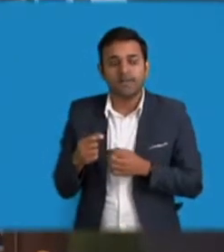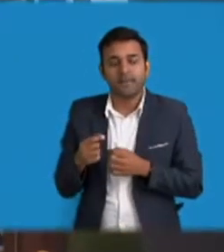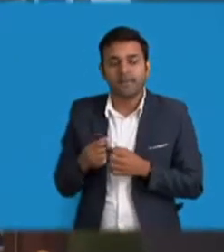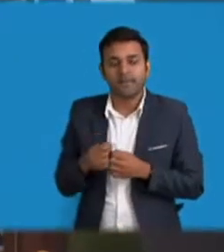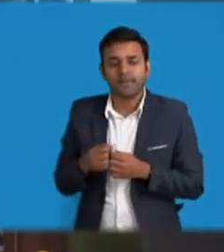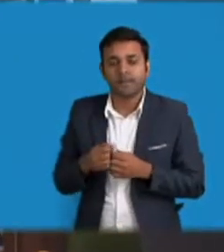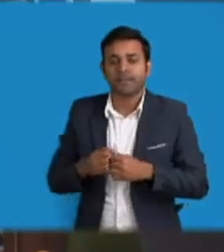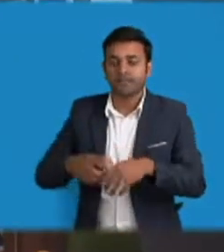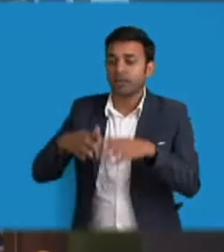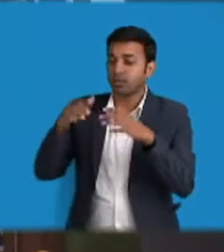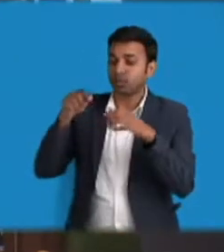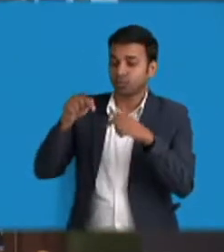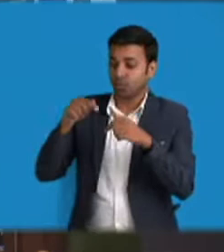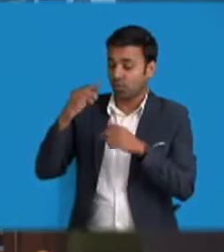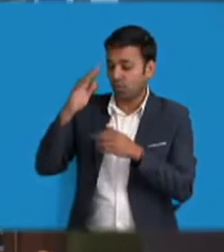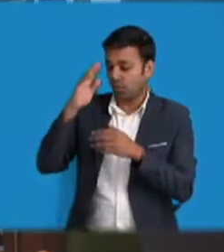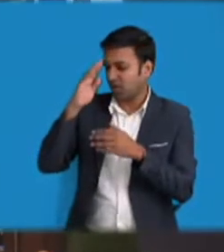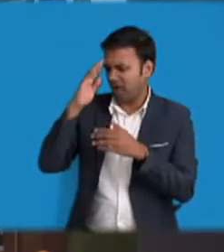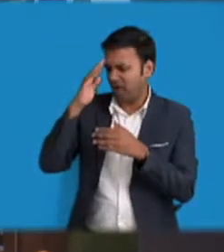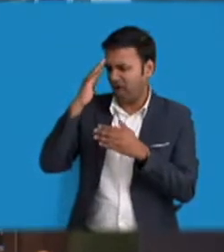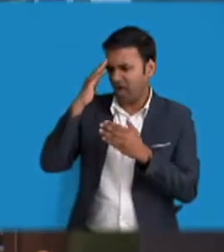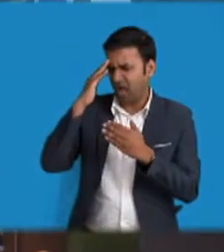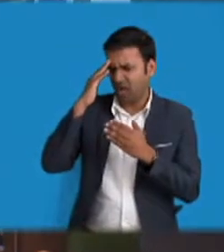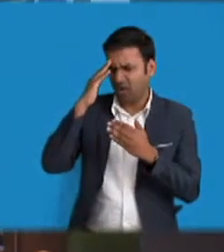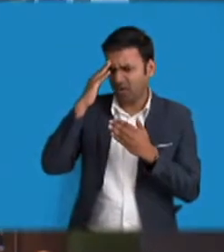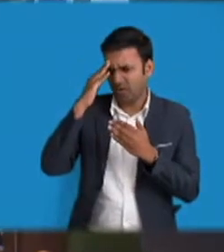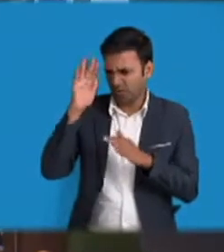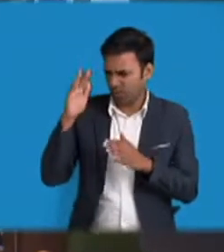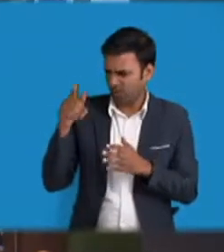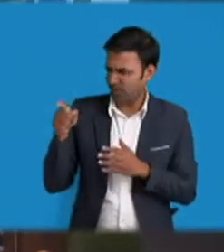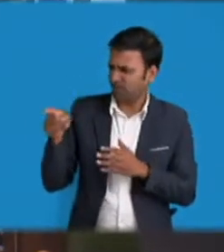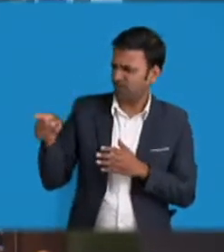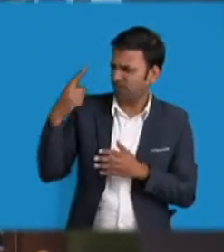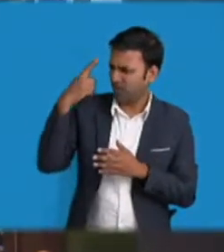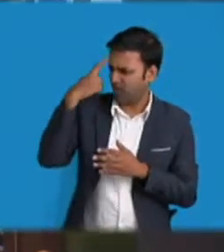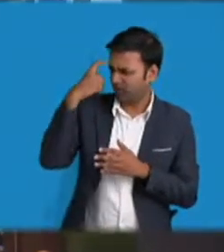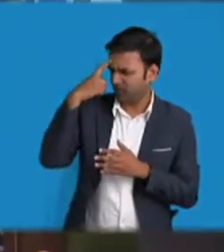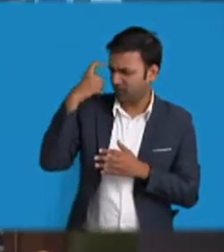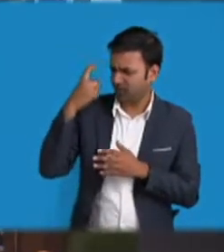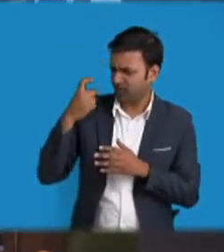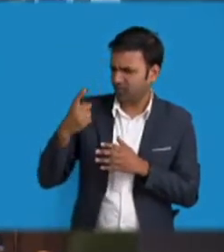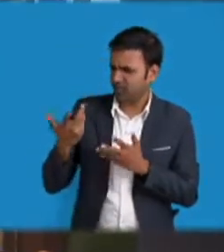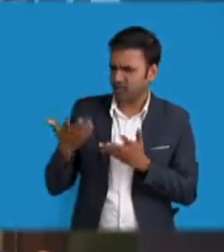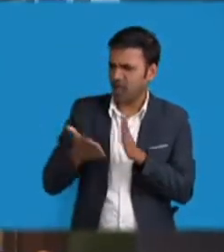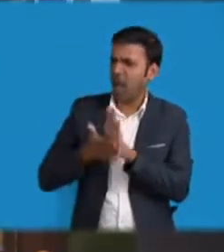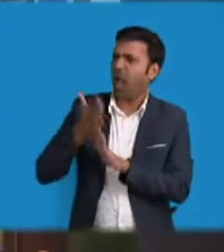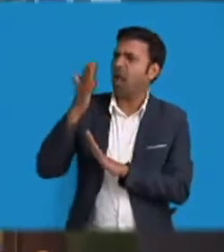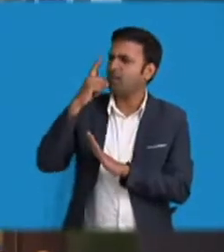saying high unemployment. What is high unemployment? Where's your data?